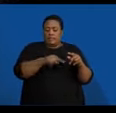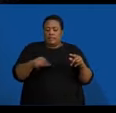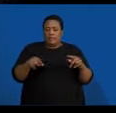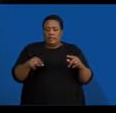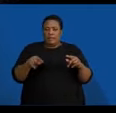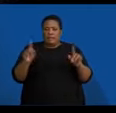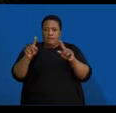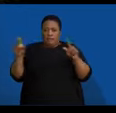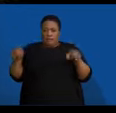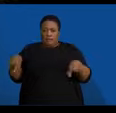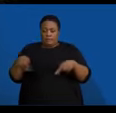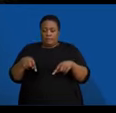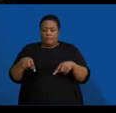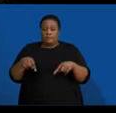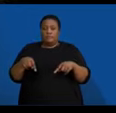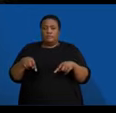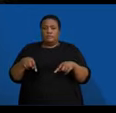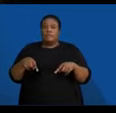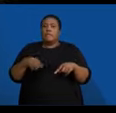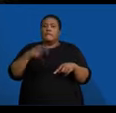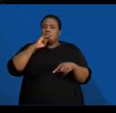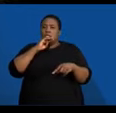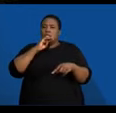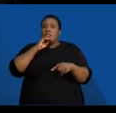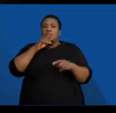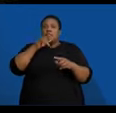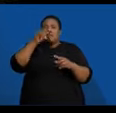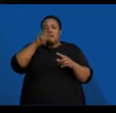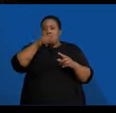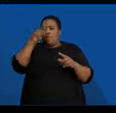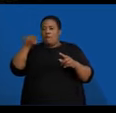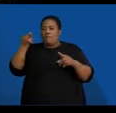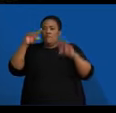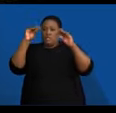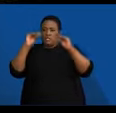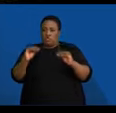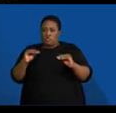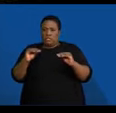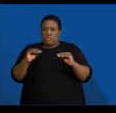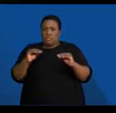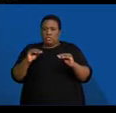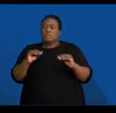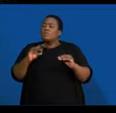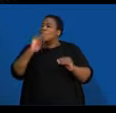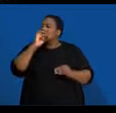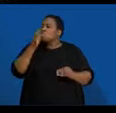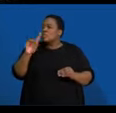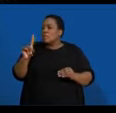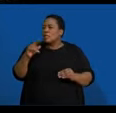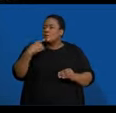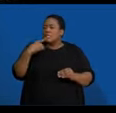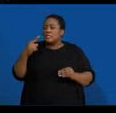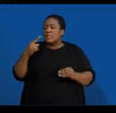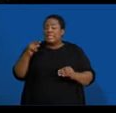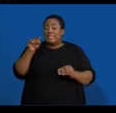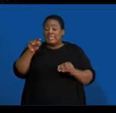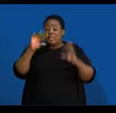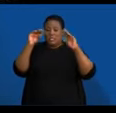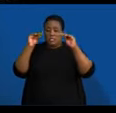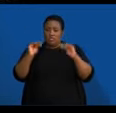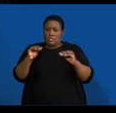that interval there for which the graph is decreasing. Now let's first talk about what does it mean for a graph to decrease.